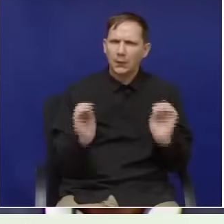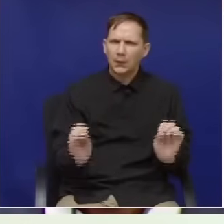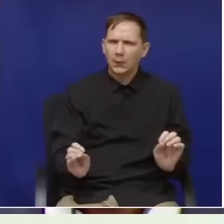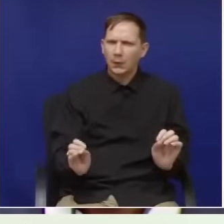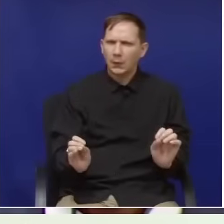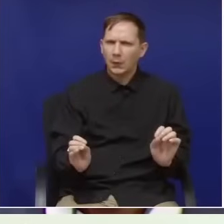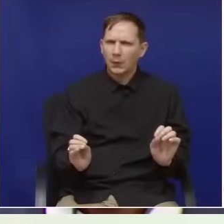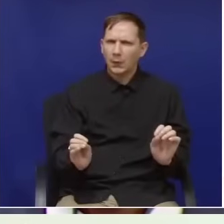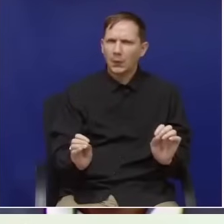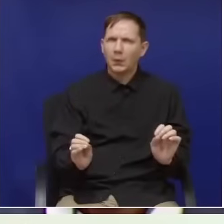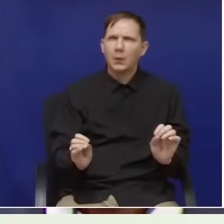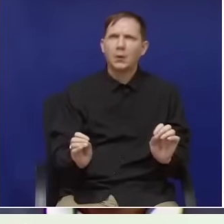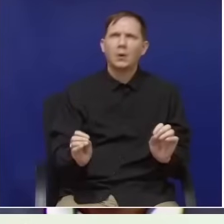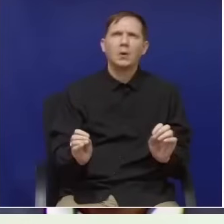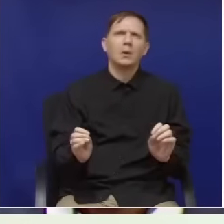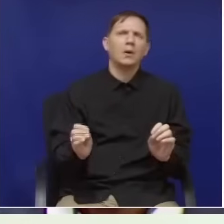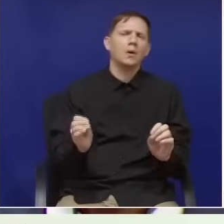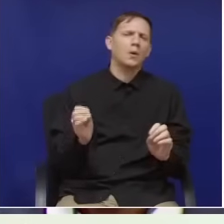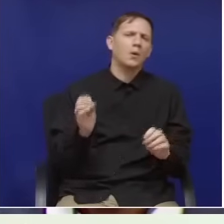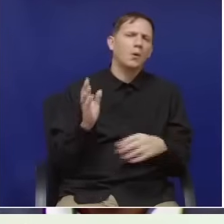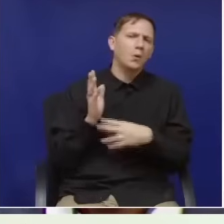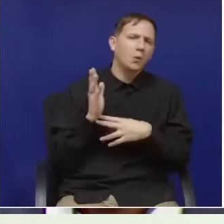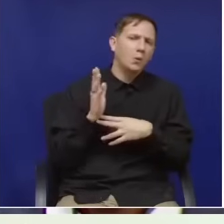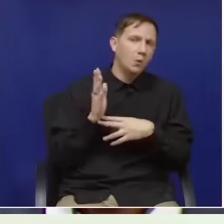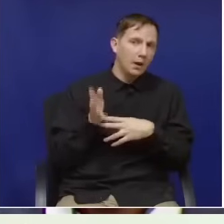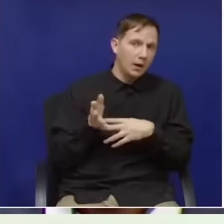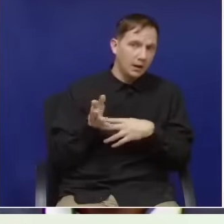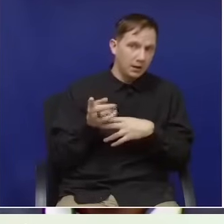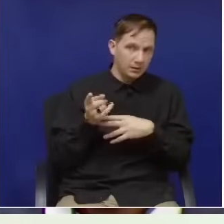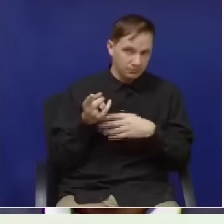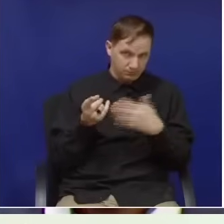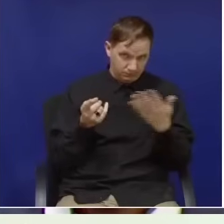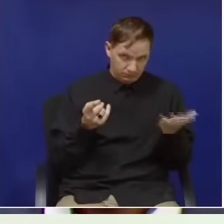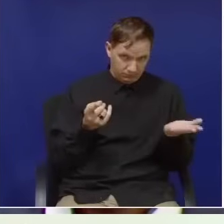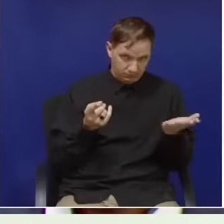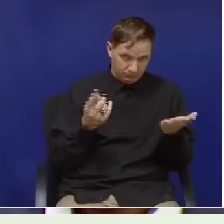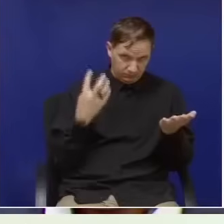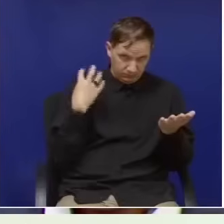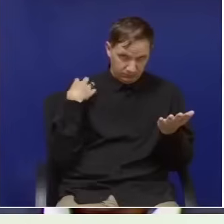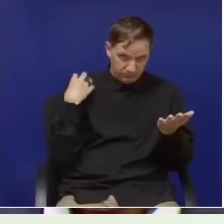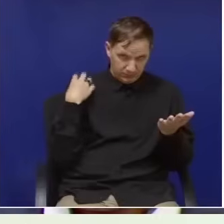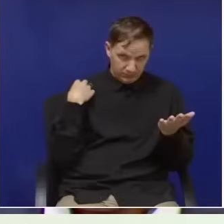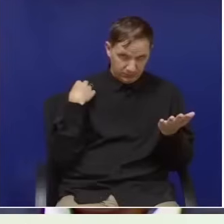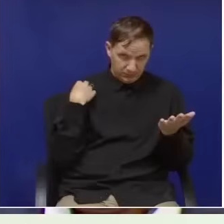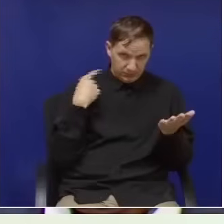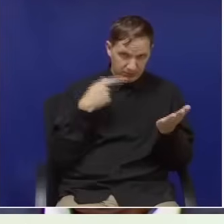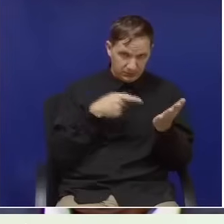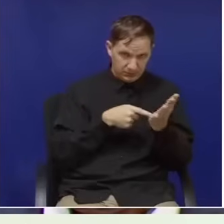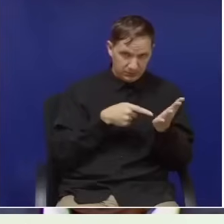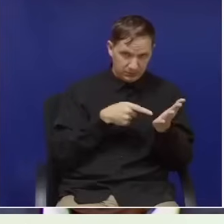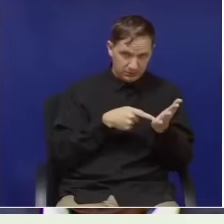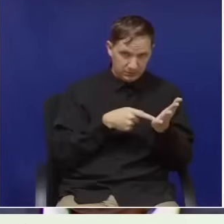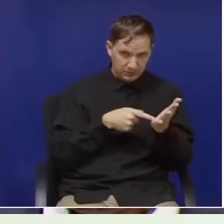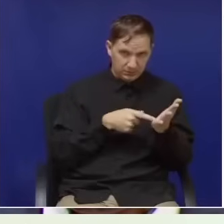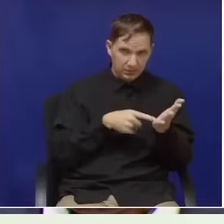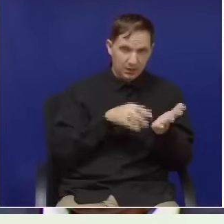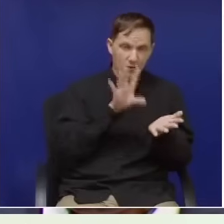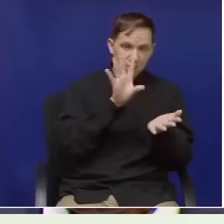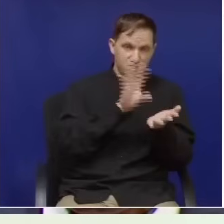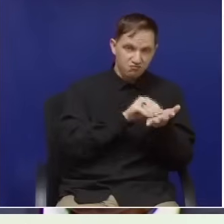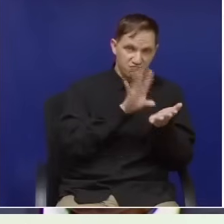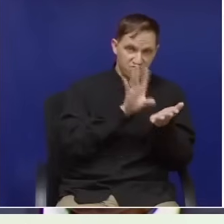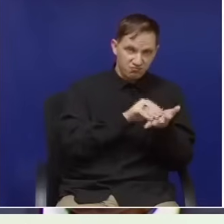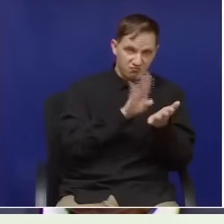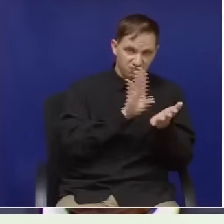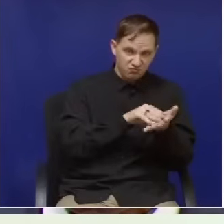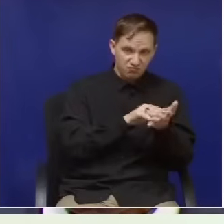SAPS hearing, and will the Minister release the hearing records?